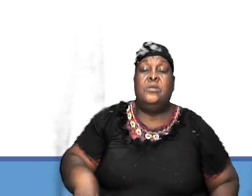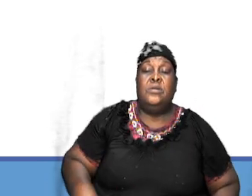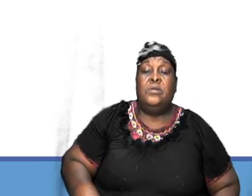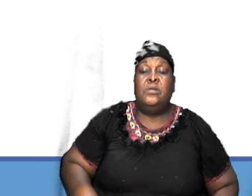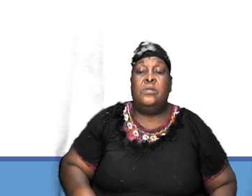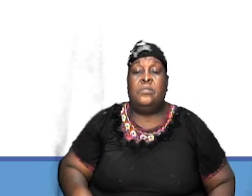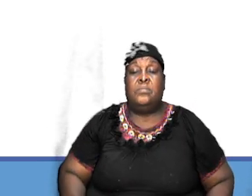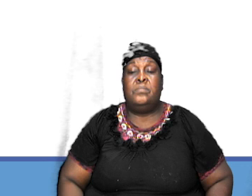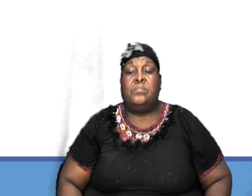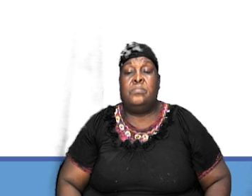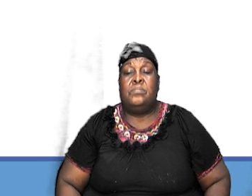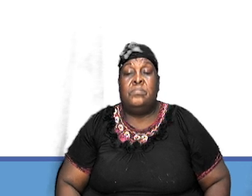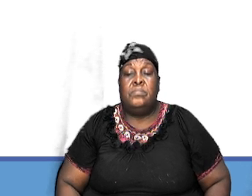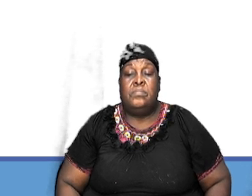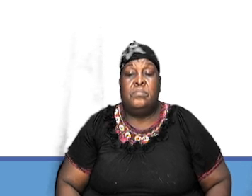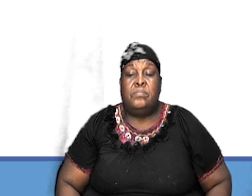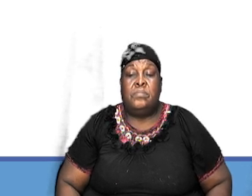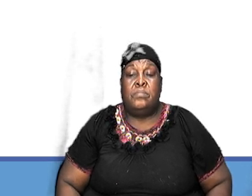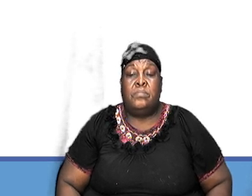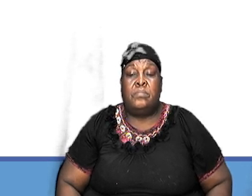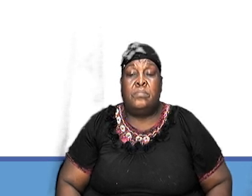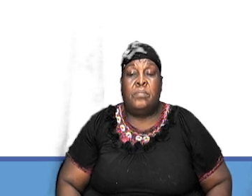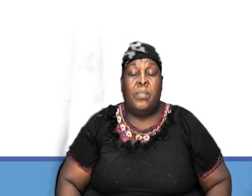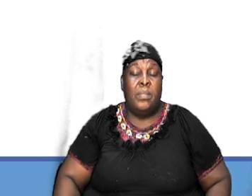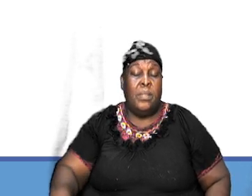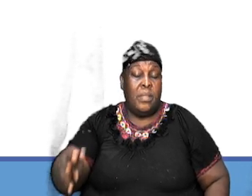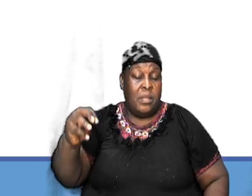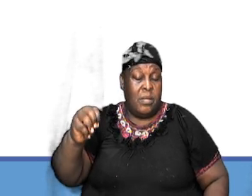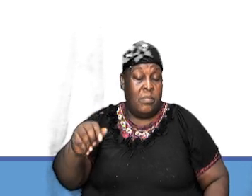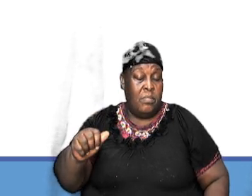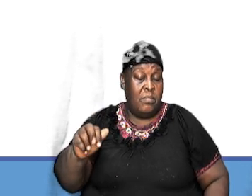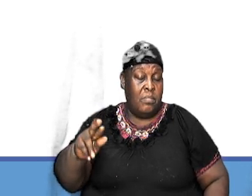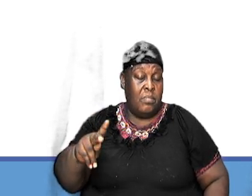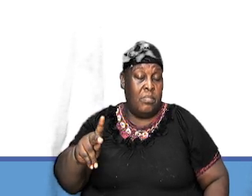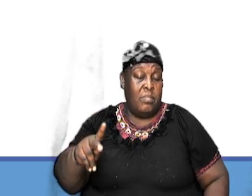exactly as it would have occurred. That's what is believed.